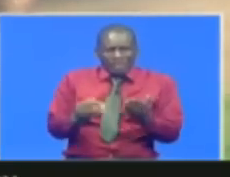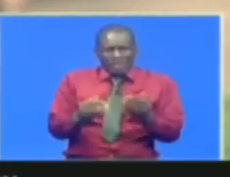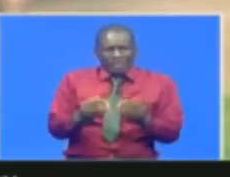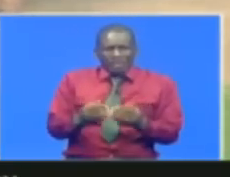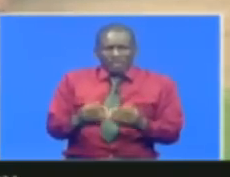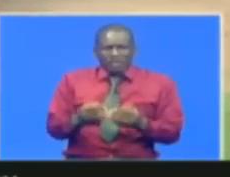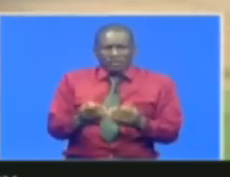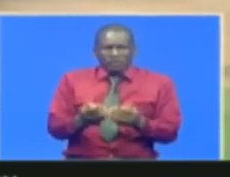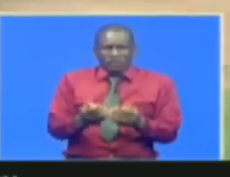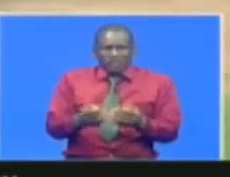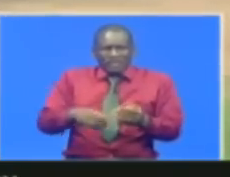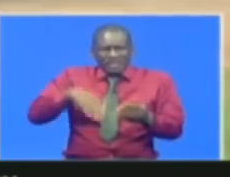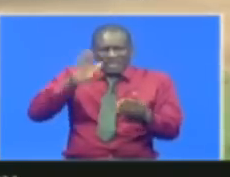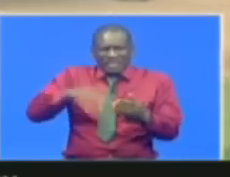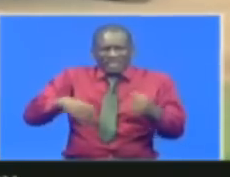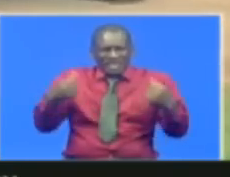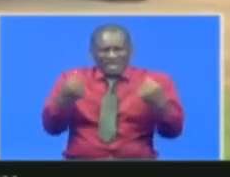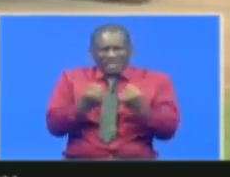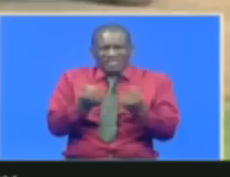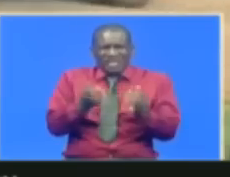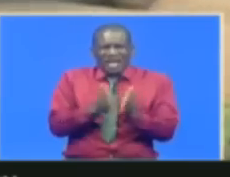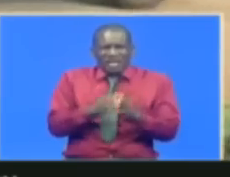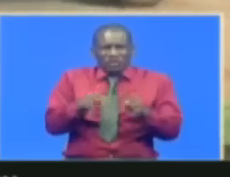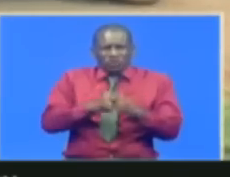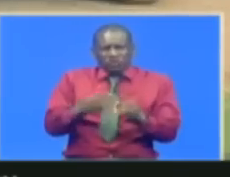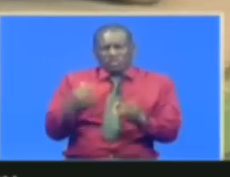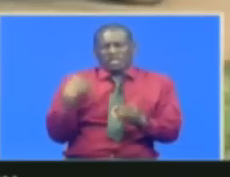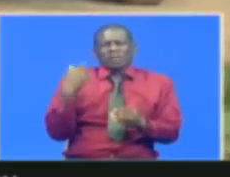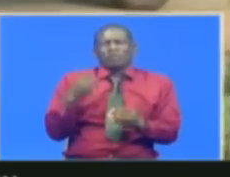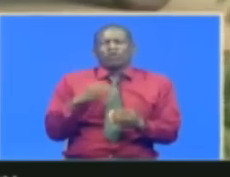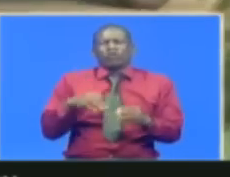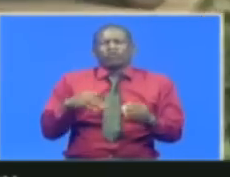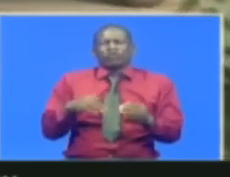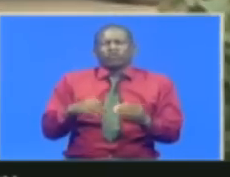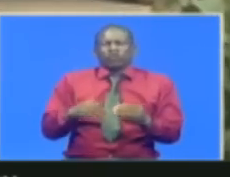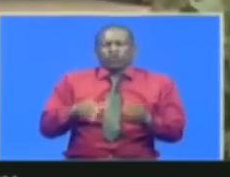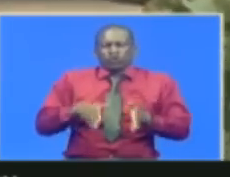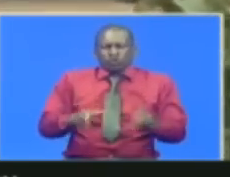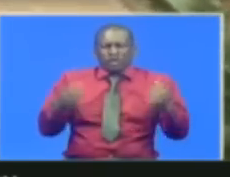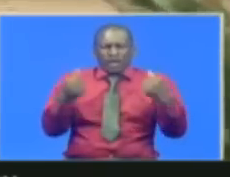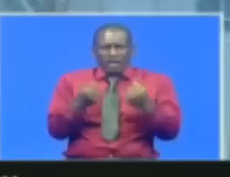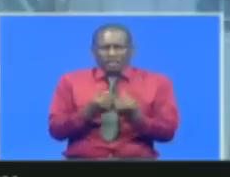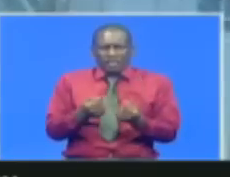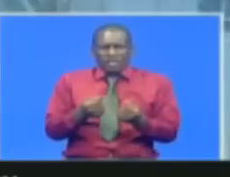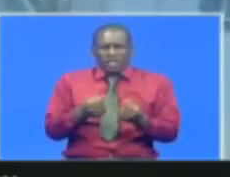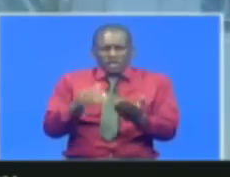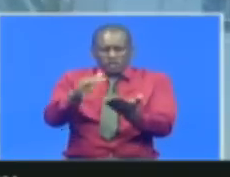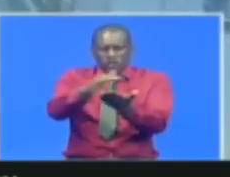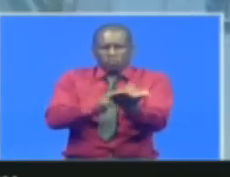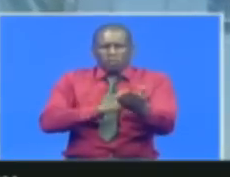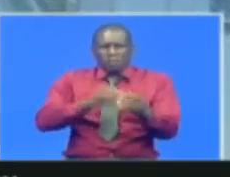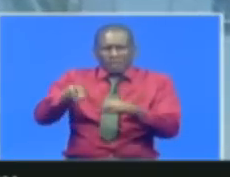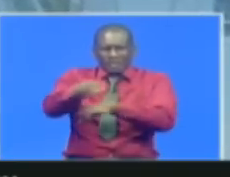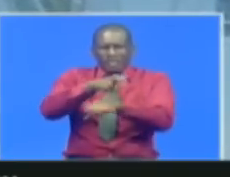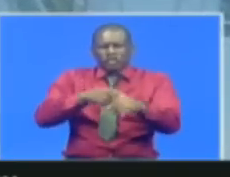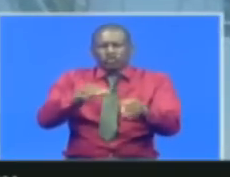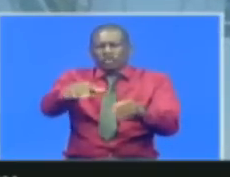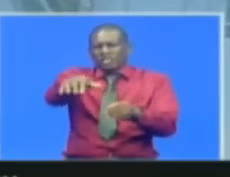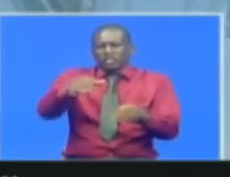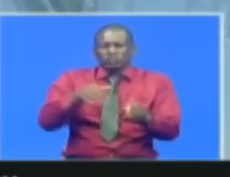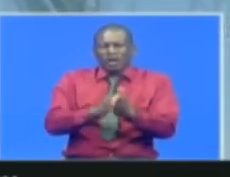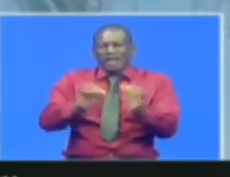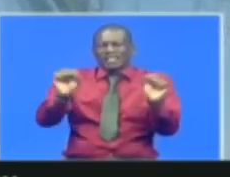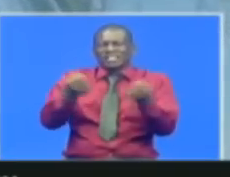little, too late, and the jarring statistics on road carnage. In a chilling report by the National Transport and Safety Authority,